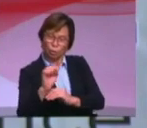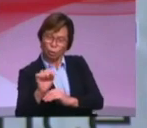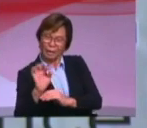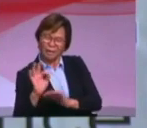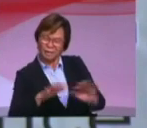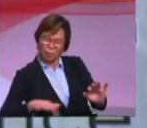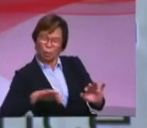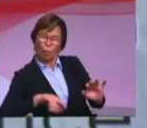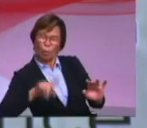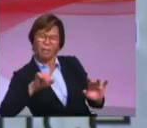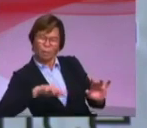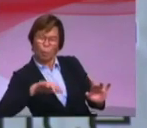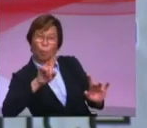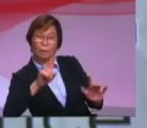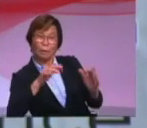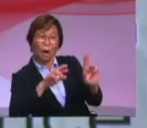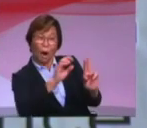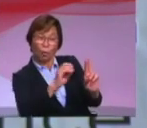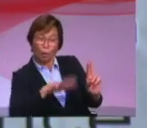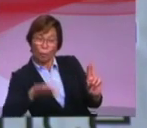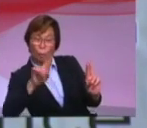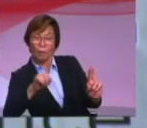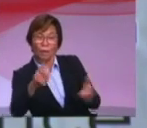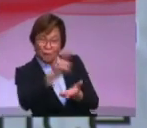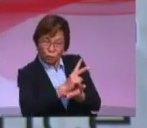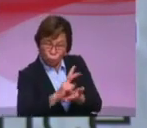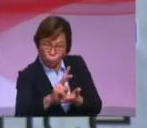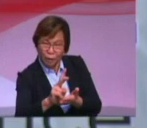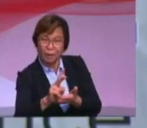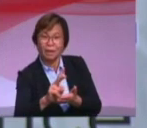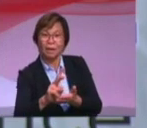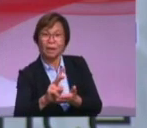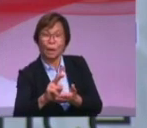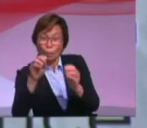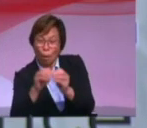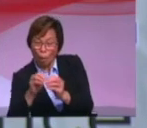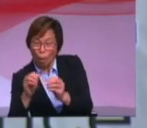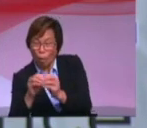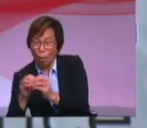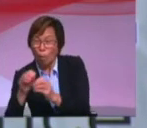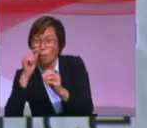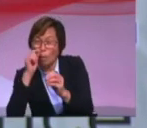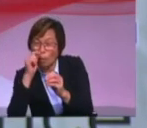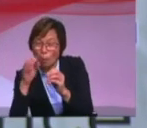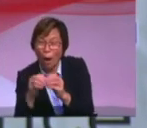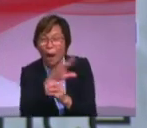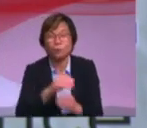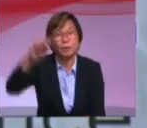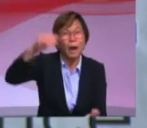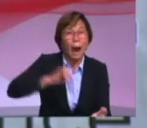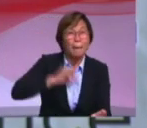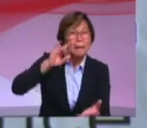hovering around one so in the next two weeks we can increase our activities and intervention i'm sure that we can bring